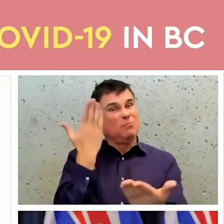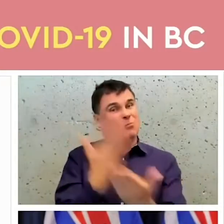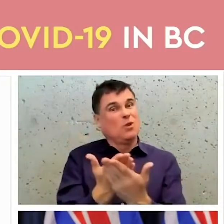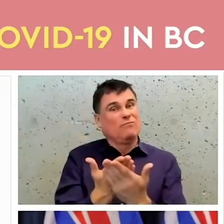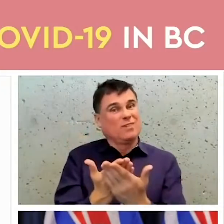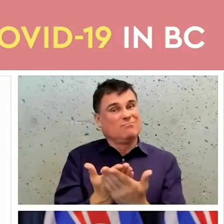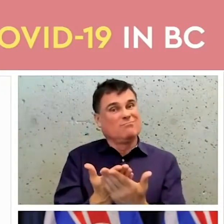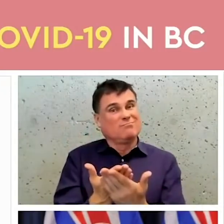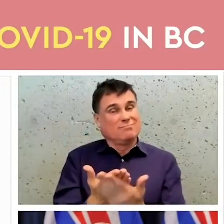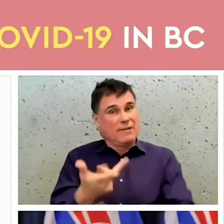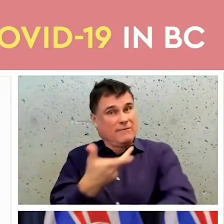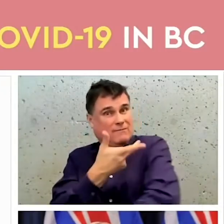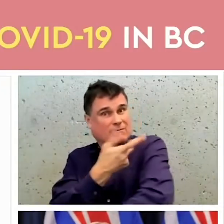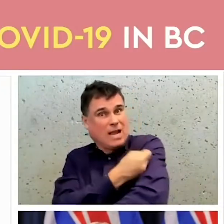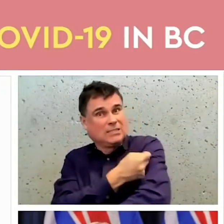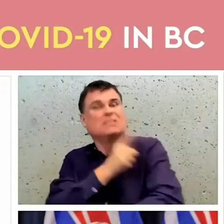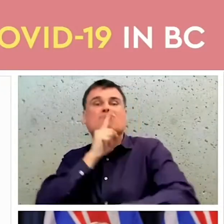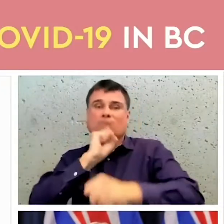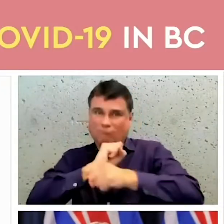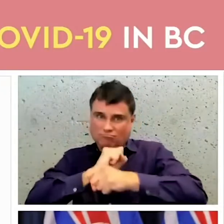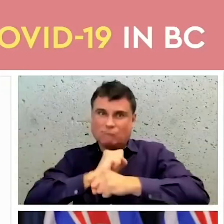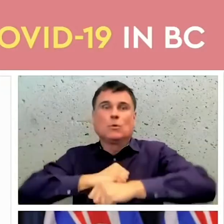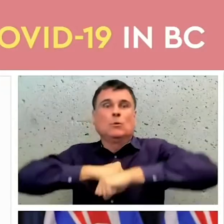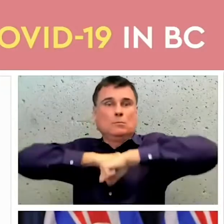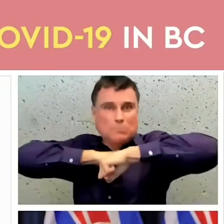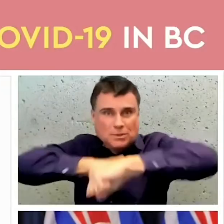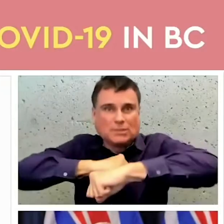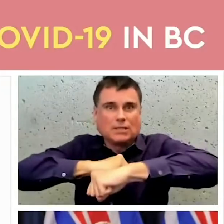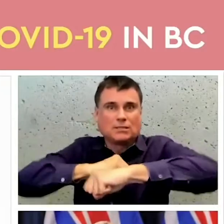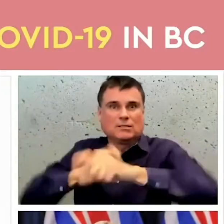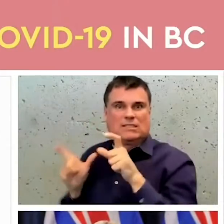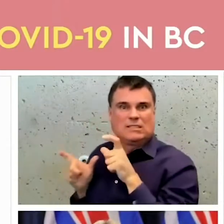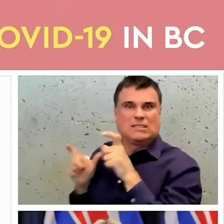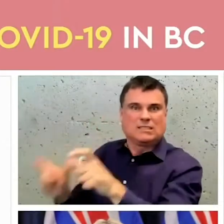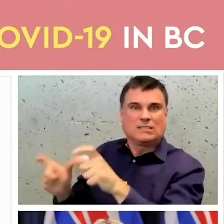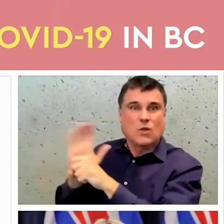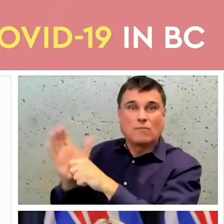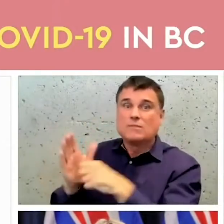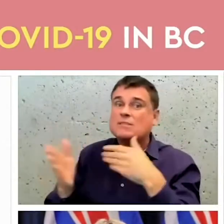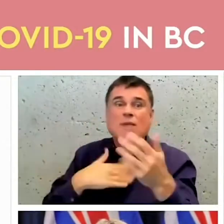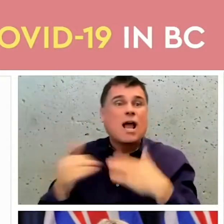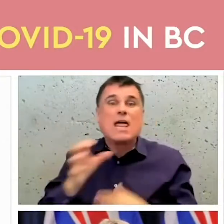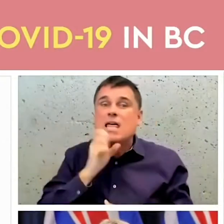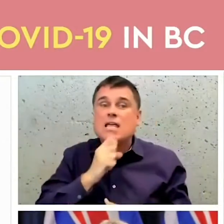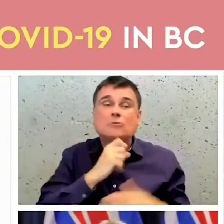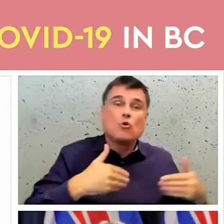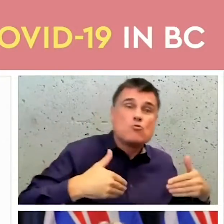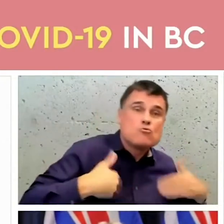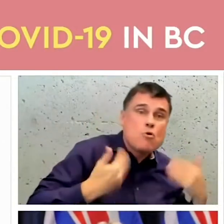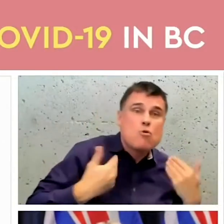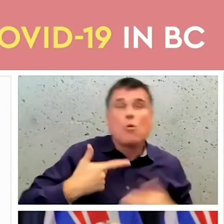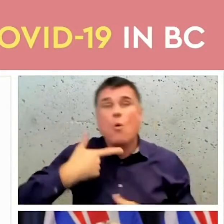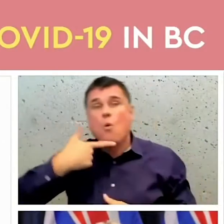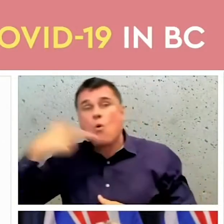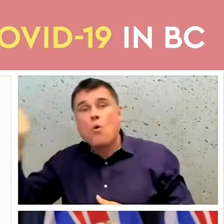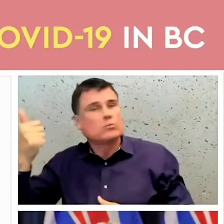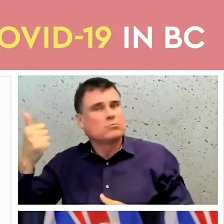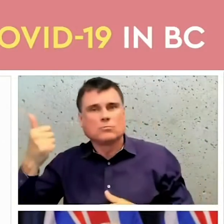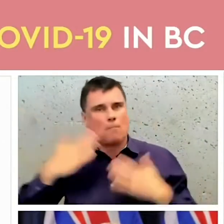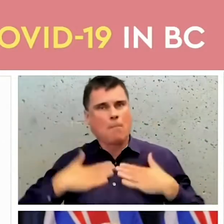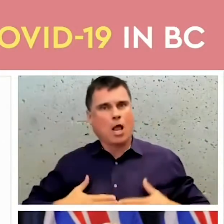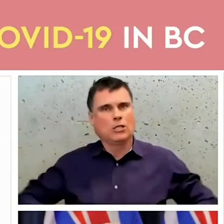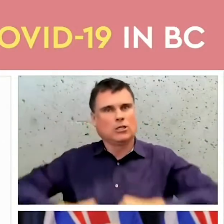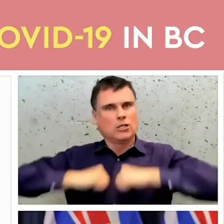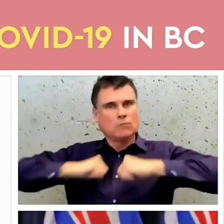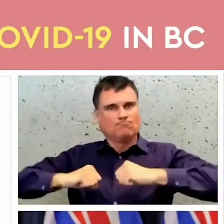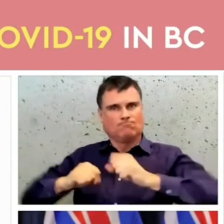ages against transmission of this virus. And that, of course, reflects in what we're seeing in schools and communities around